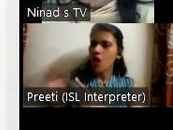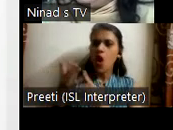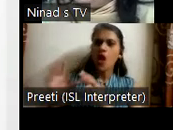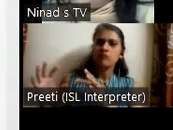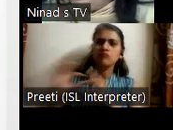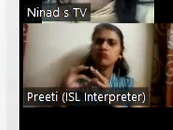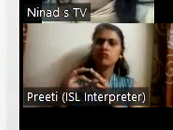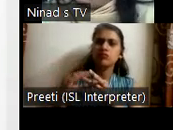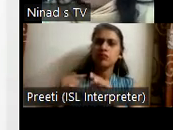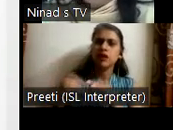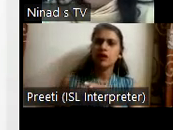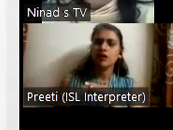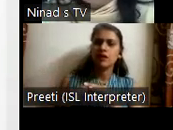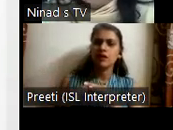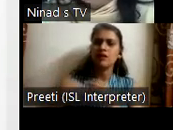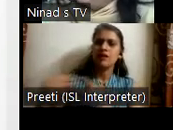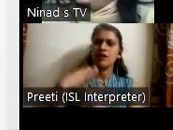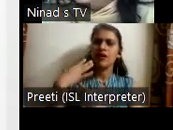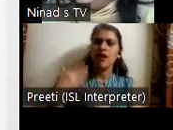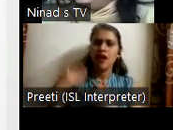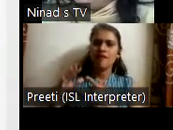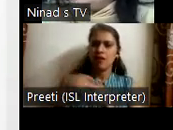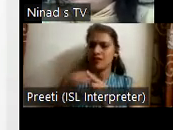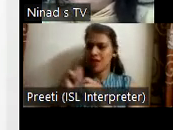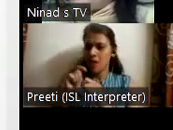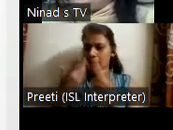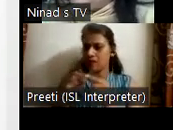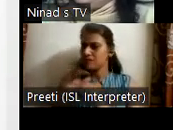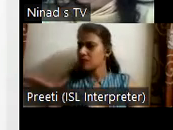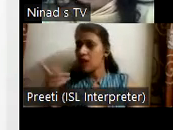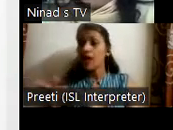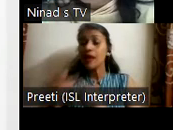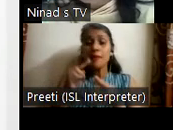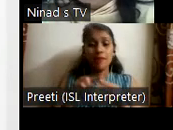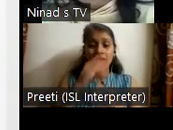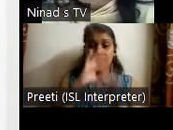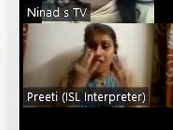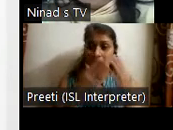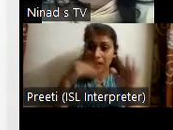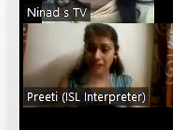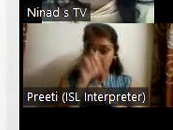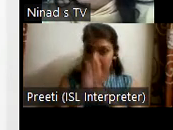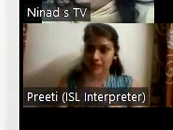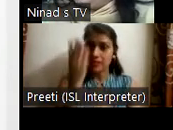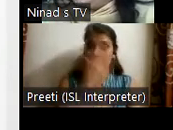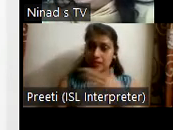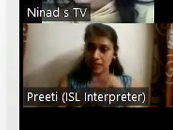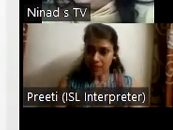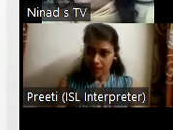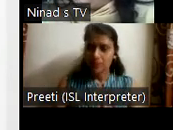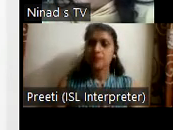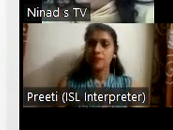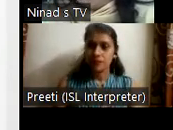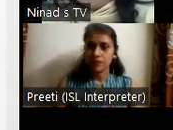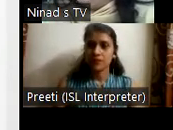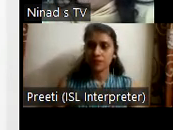in the family is ill, or somebody in the family is having disability, or somebody in your family is having